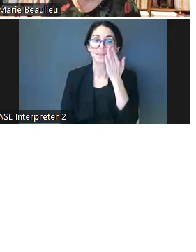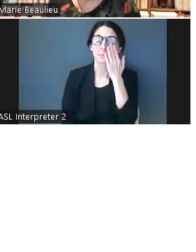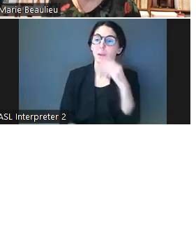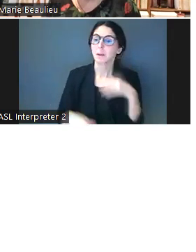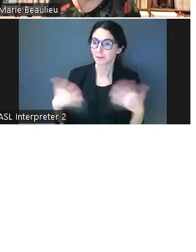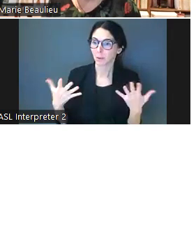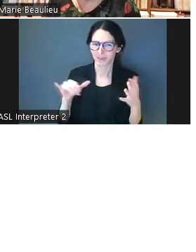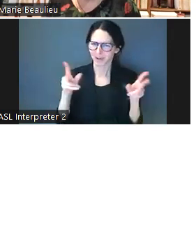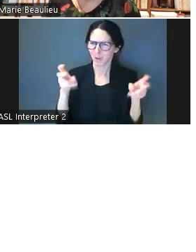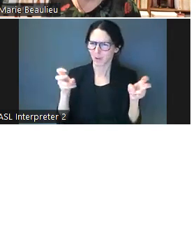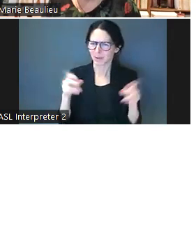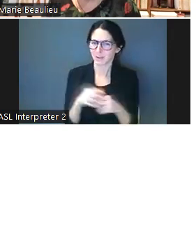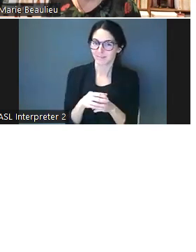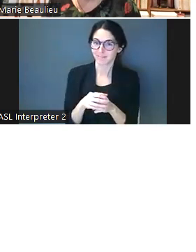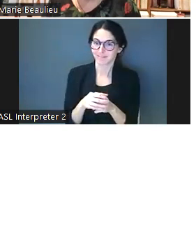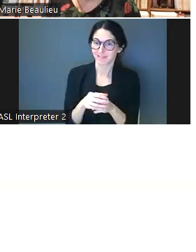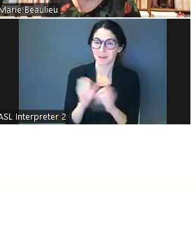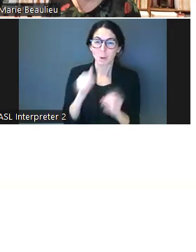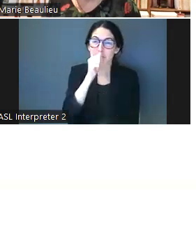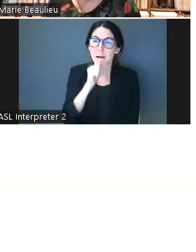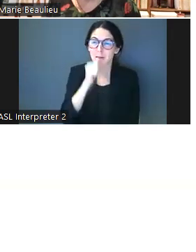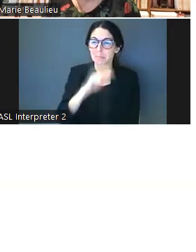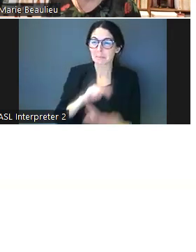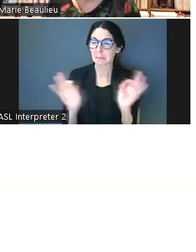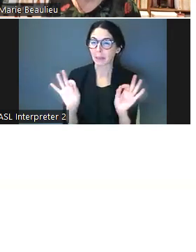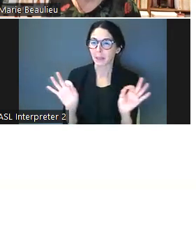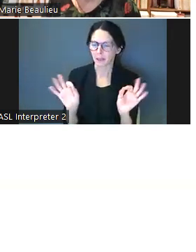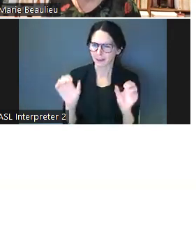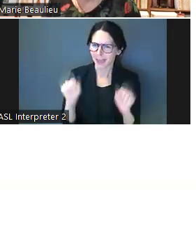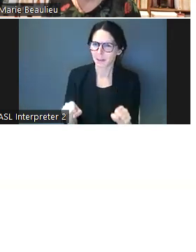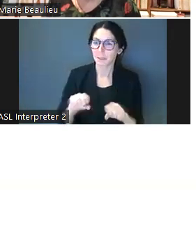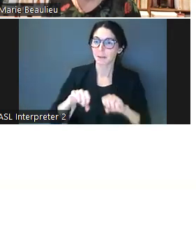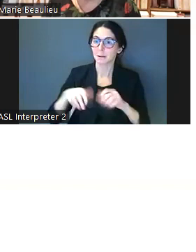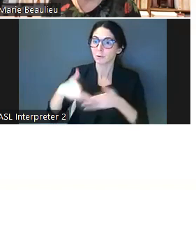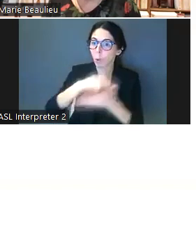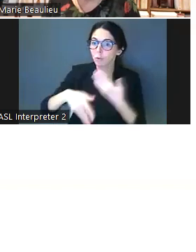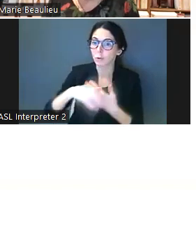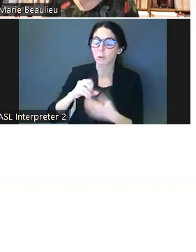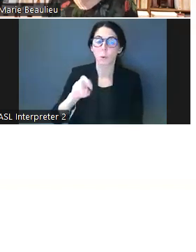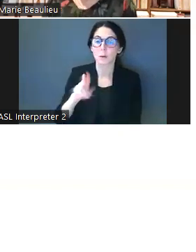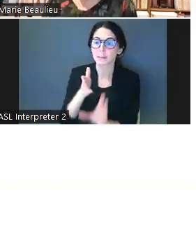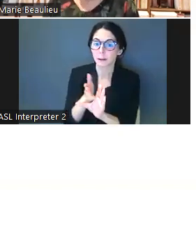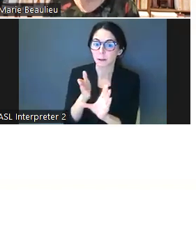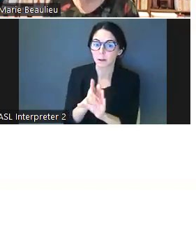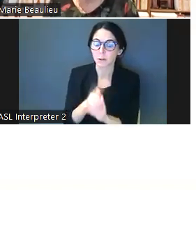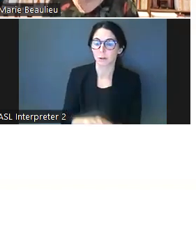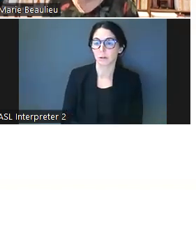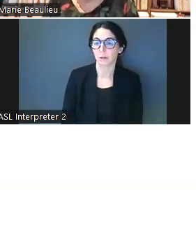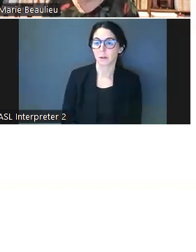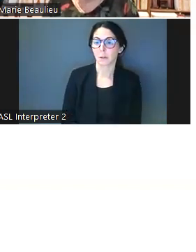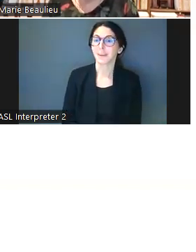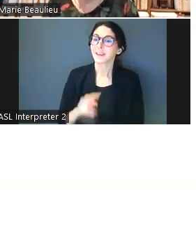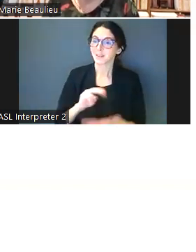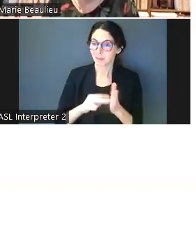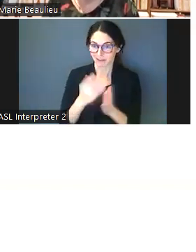are really not trivial. They can be psychological and social, like we saw in this extract. So people were talking about